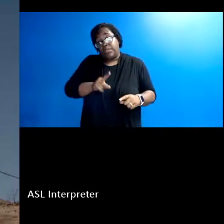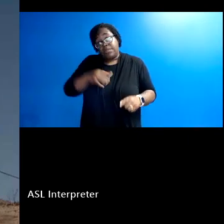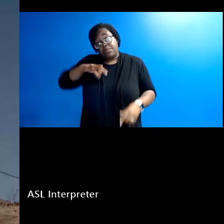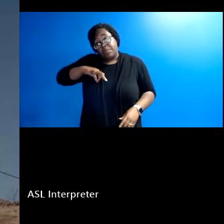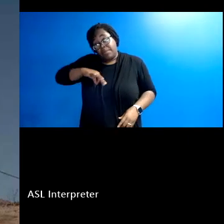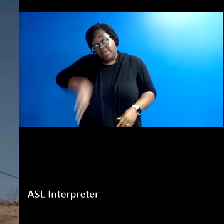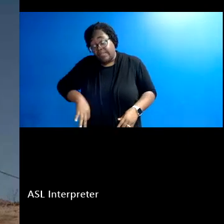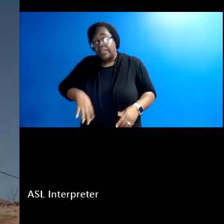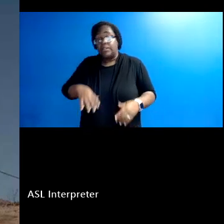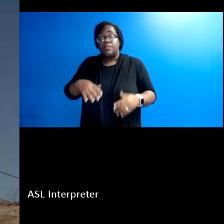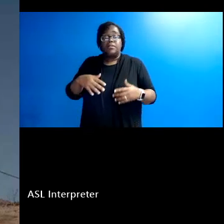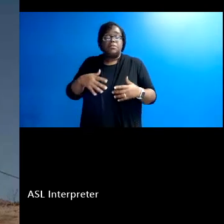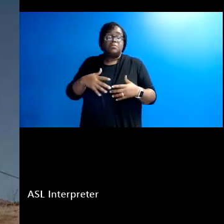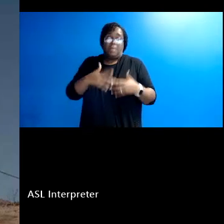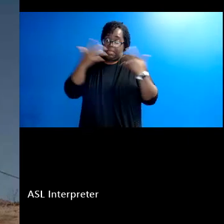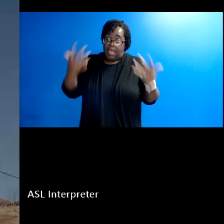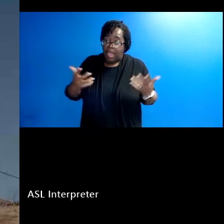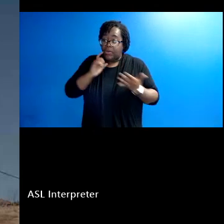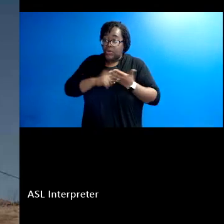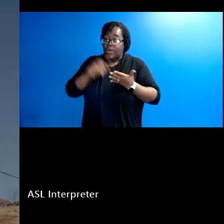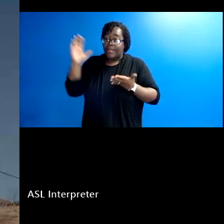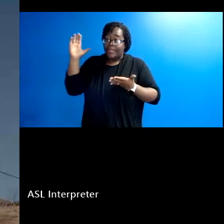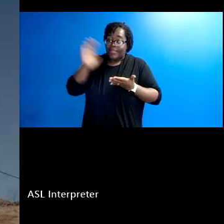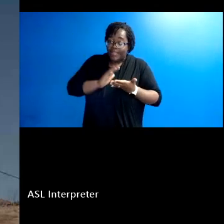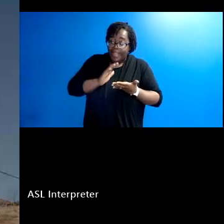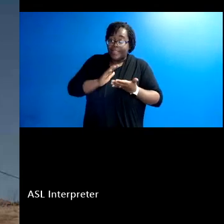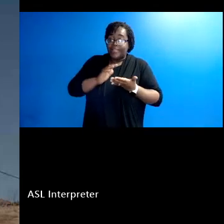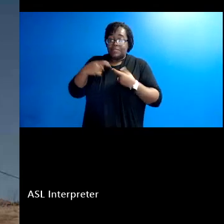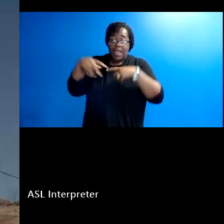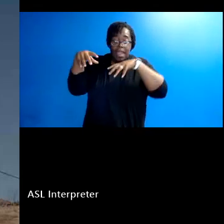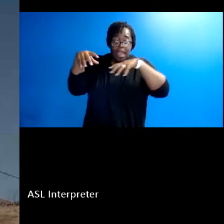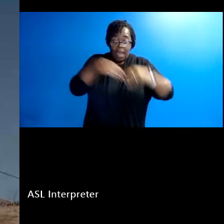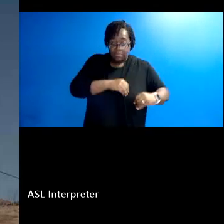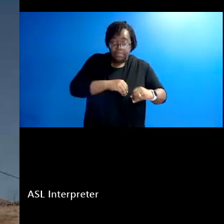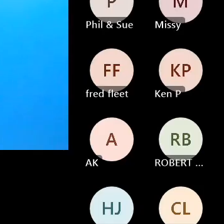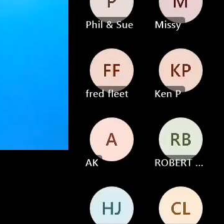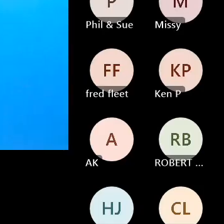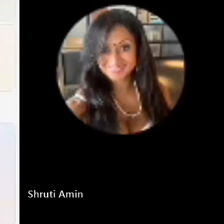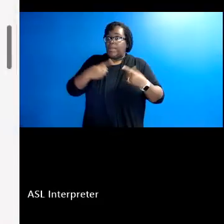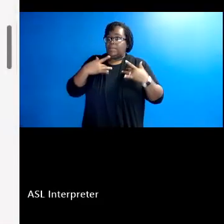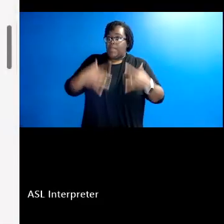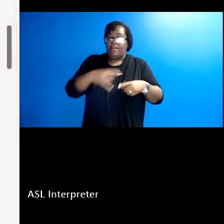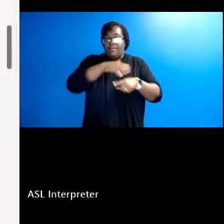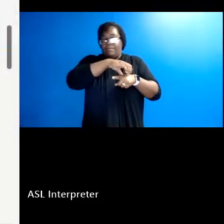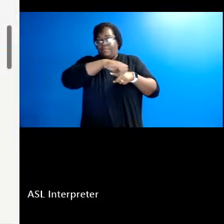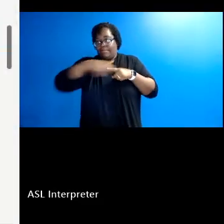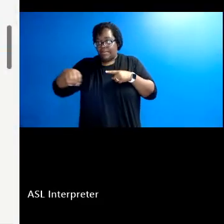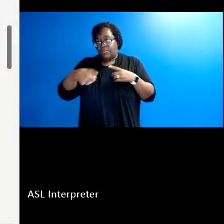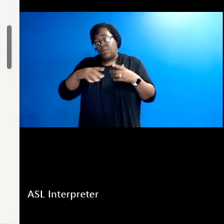benefits. We're seeing less outages where we've deployed cover conductor. So we're getting a lot of other benefits from